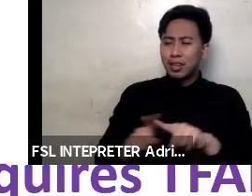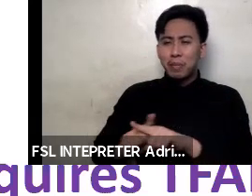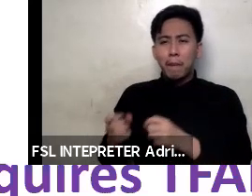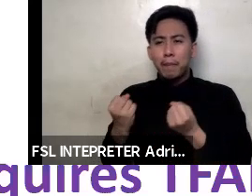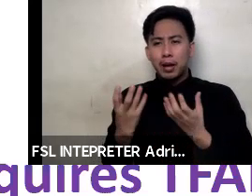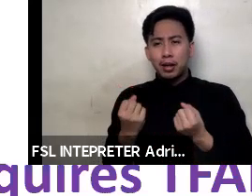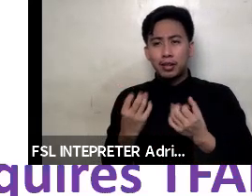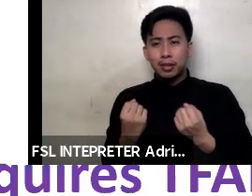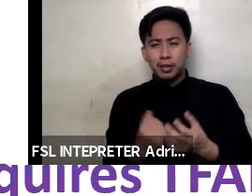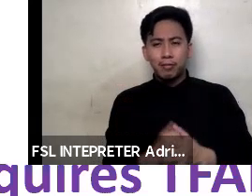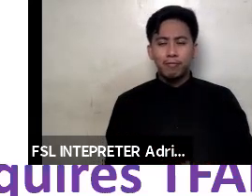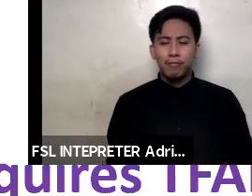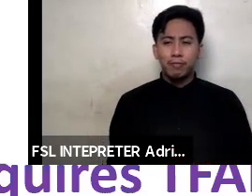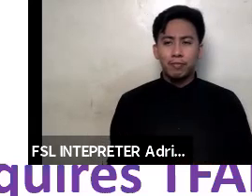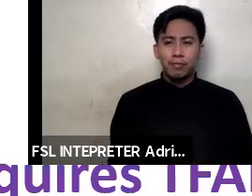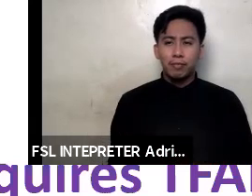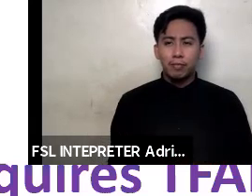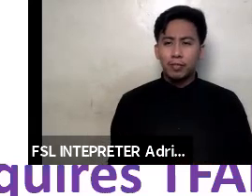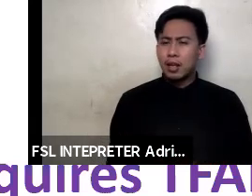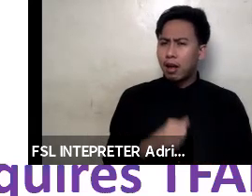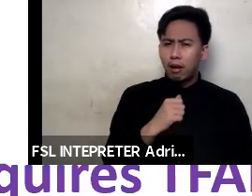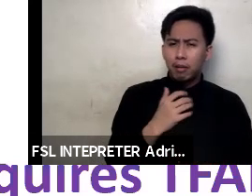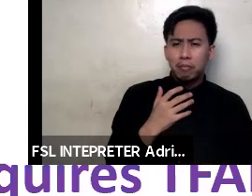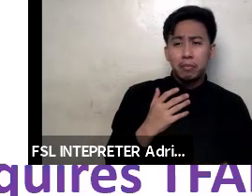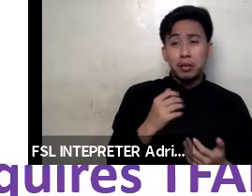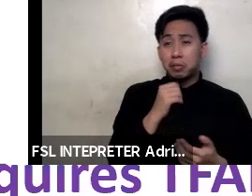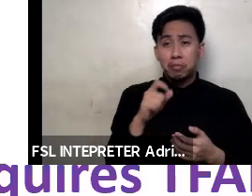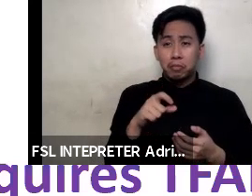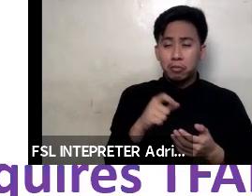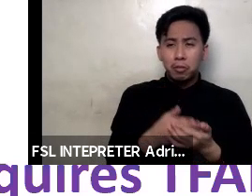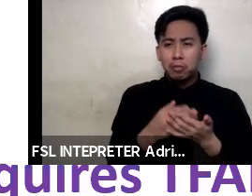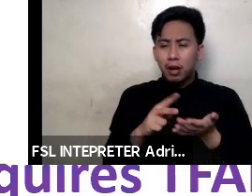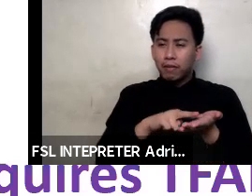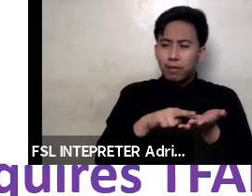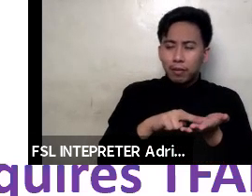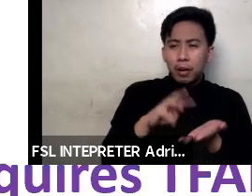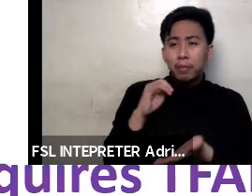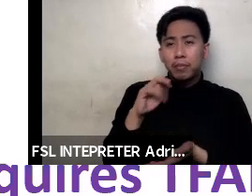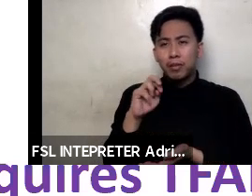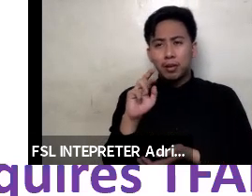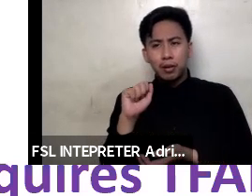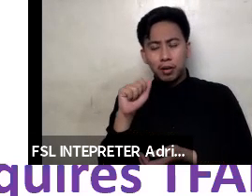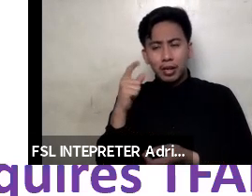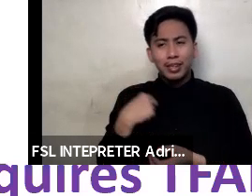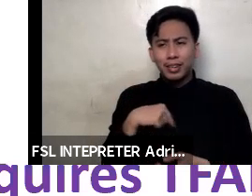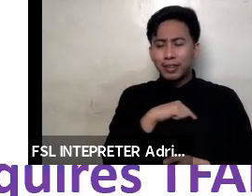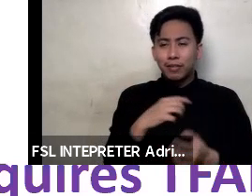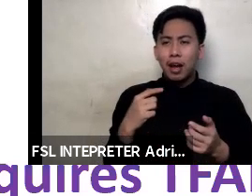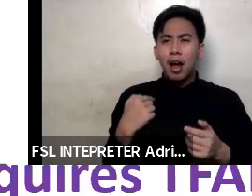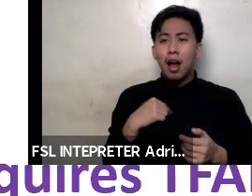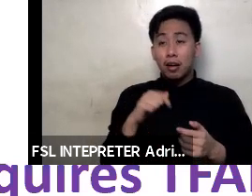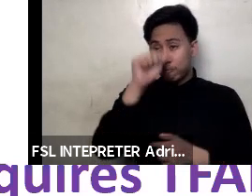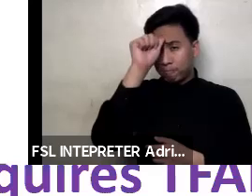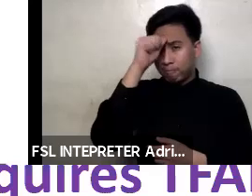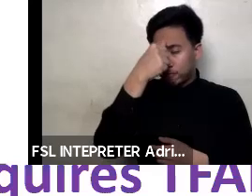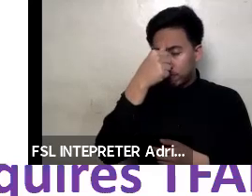don't need to buy vitamins and minerals sa mga market natin o sa pharmacy. And the other one is stimulation. Dapat may kasamang nanay